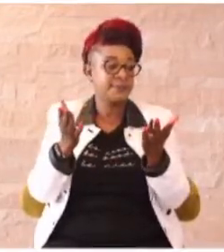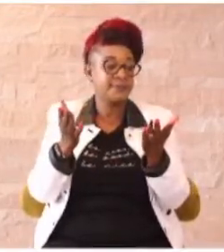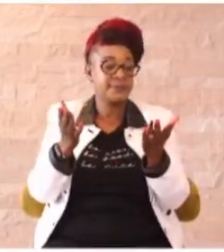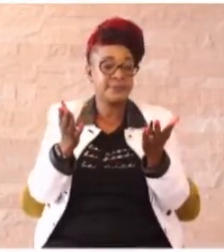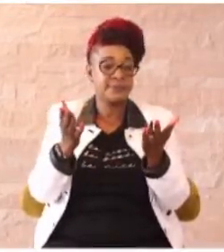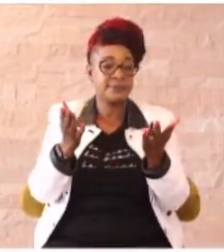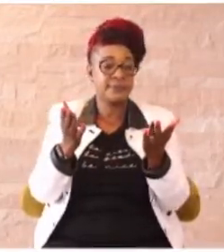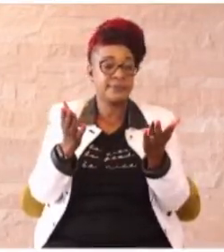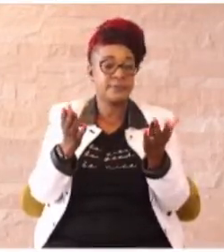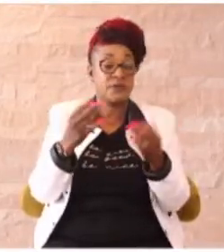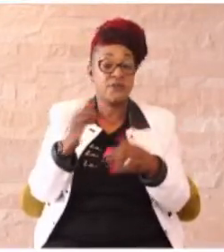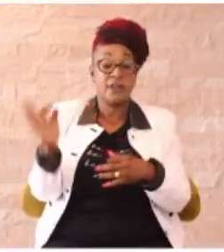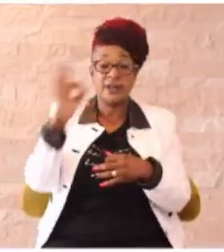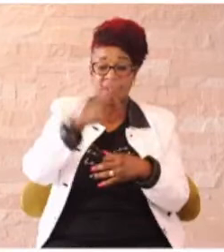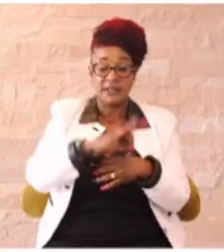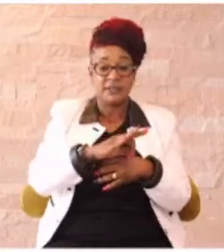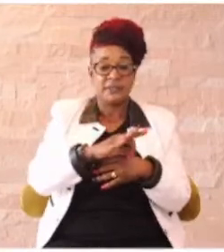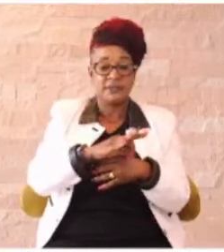For the 3 days,